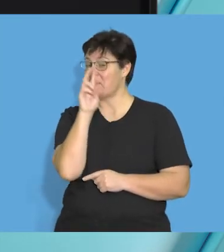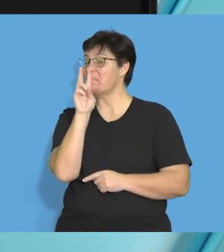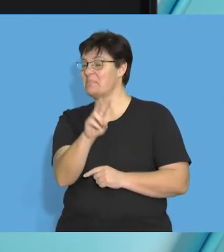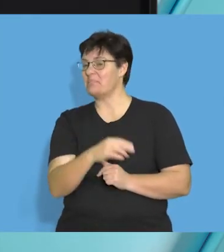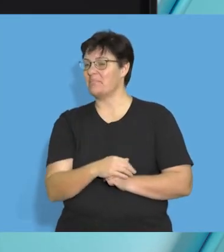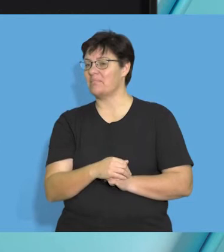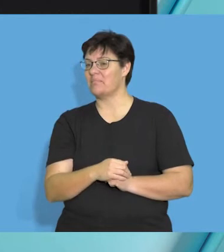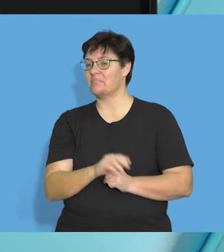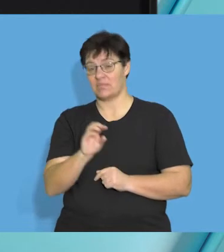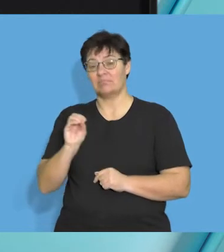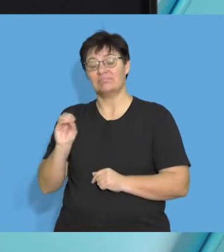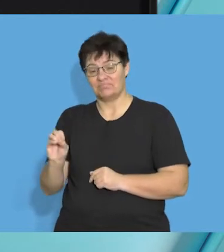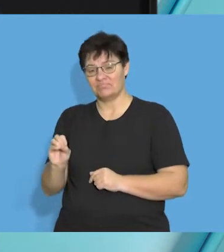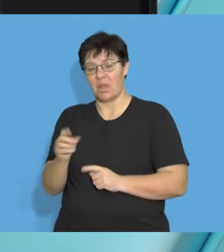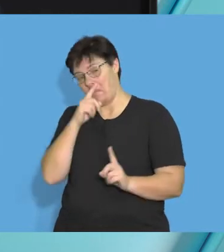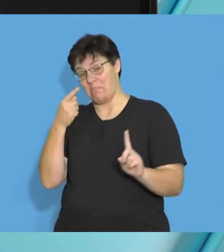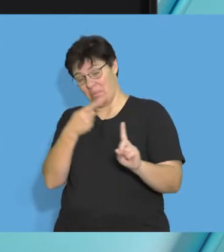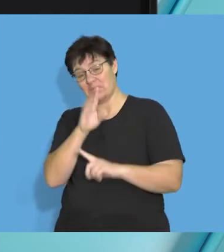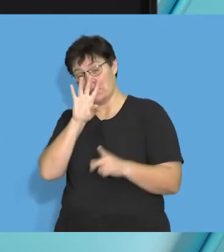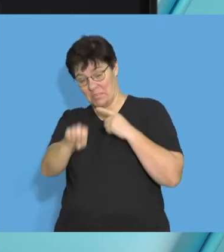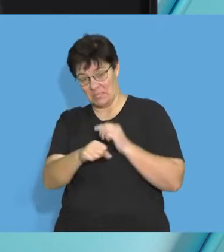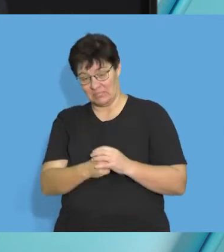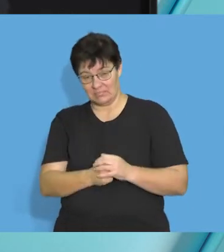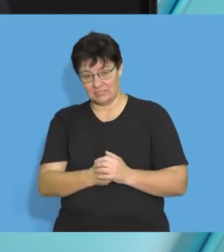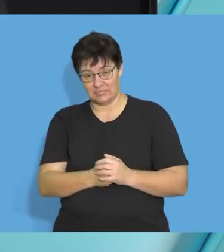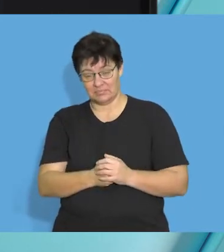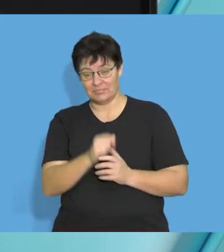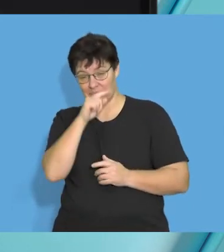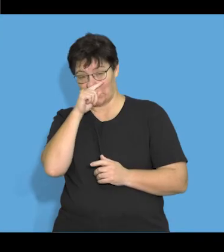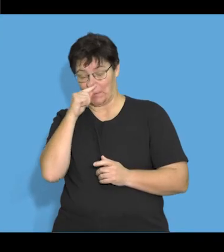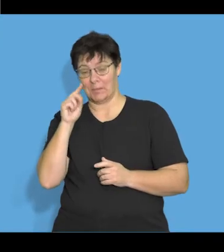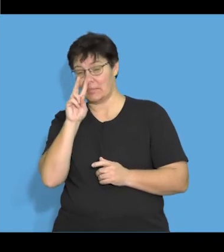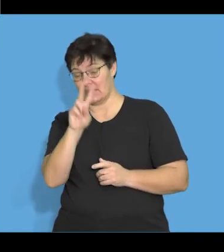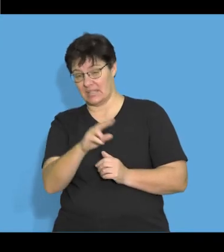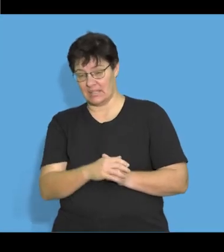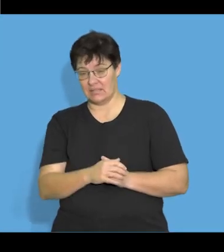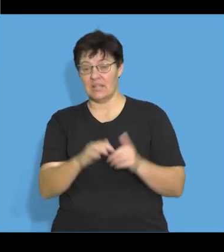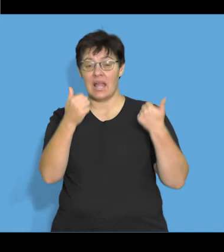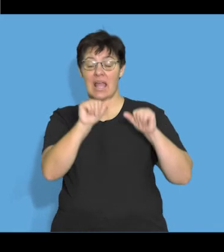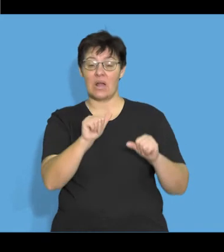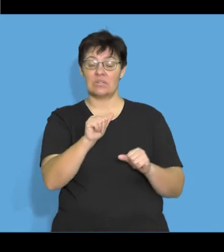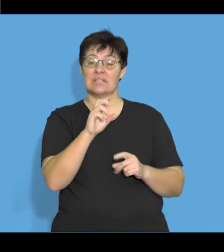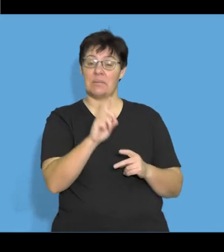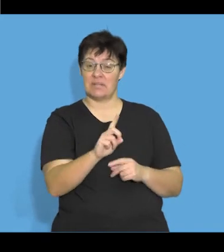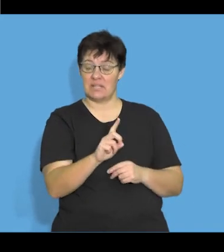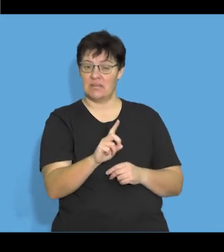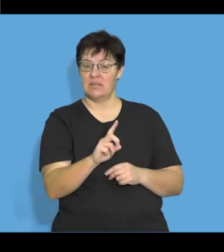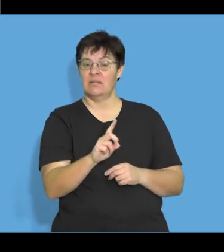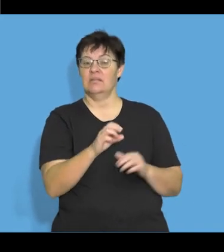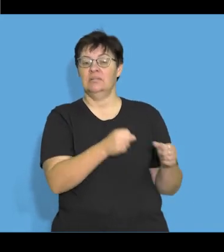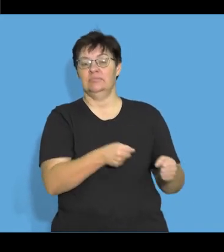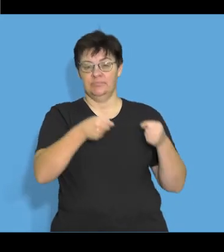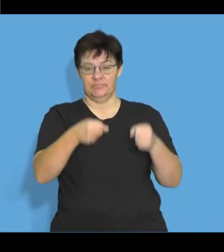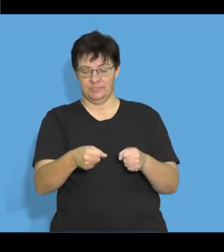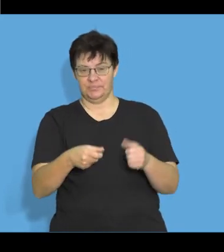And I think we put it there for a particular purpose. So watch this. Account debited is carriage on